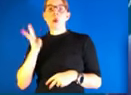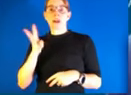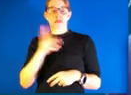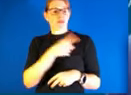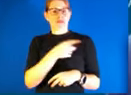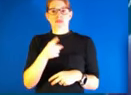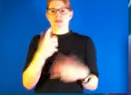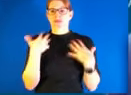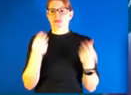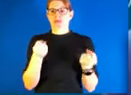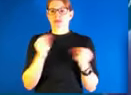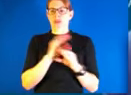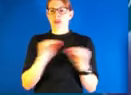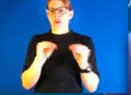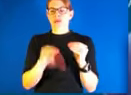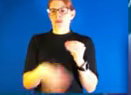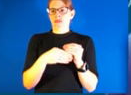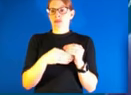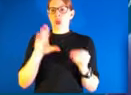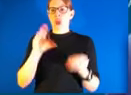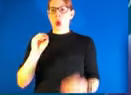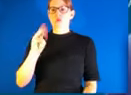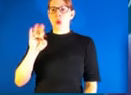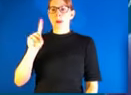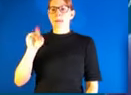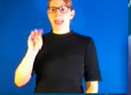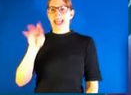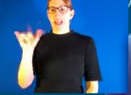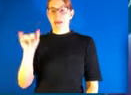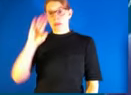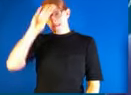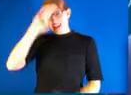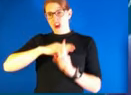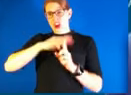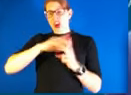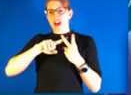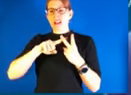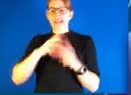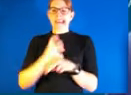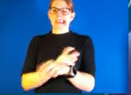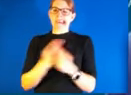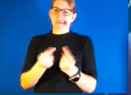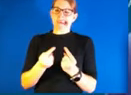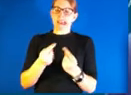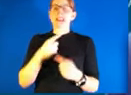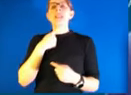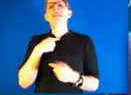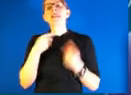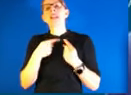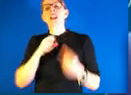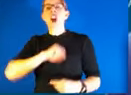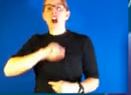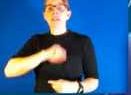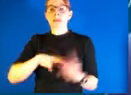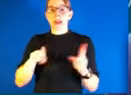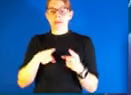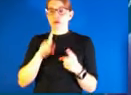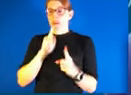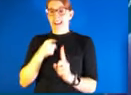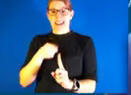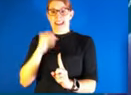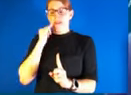with no comorbidities, but want to know if they have COVID. They may have a fever, body aches, sore throat, a cough. But at the end of the day, if you're